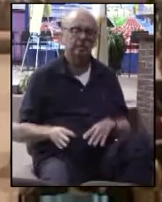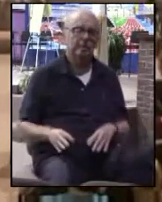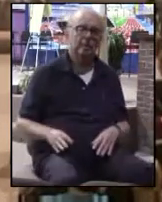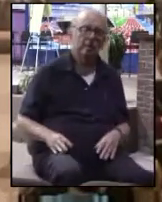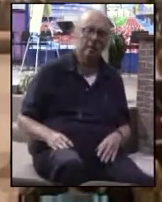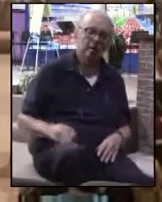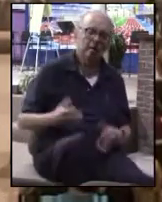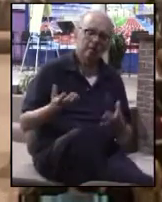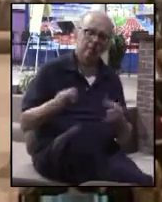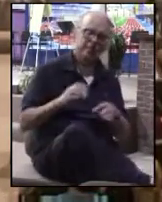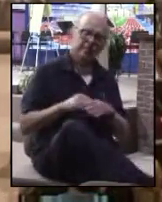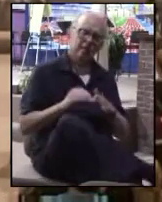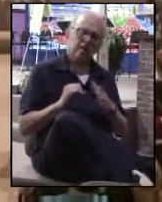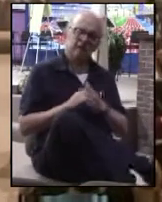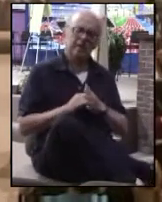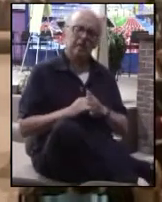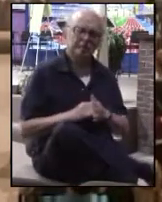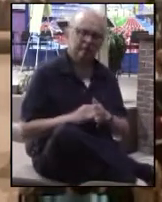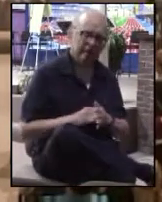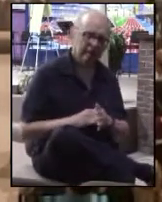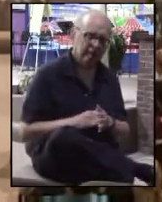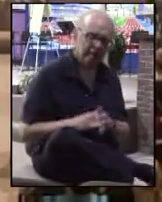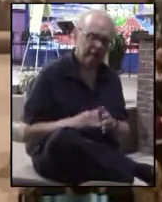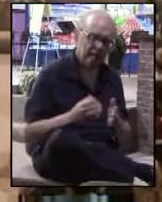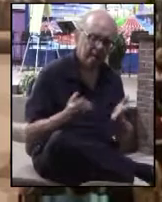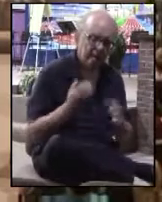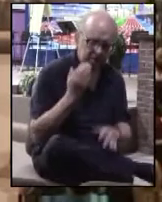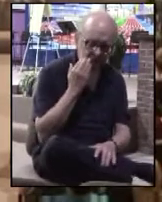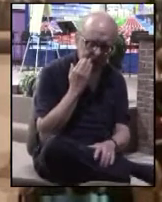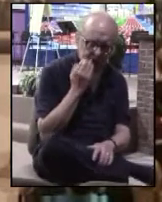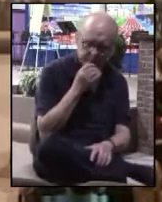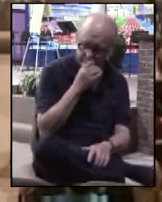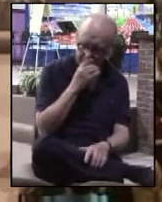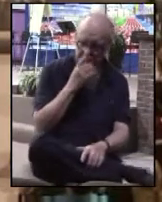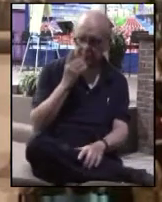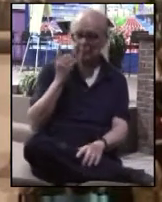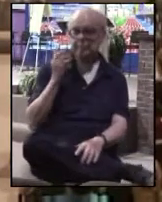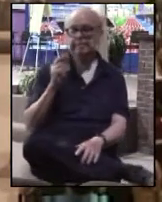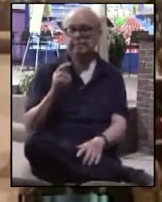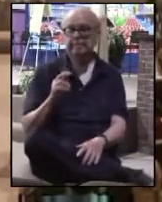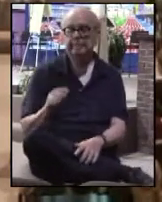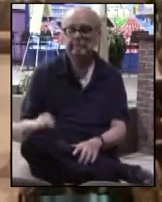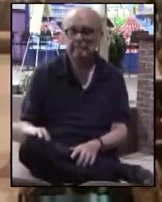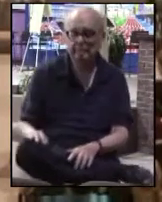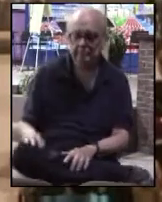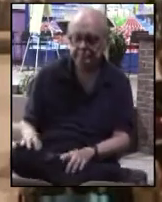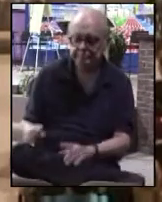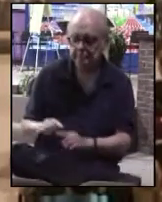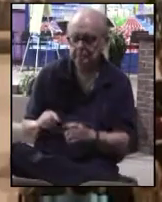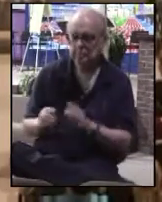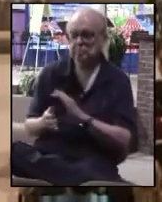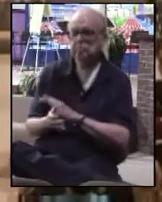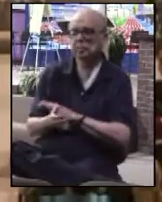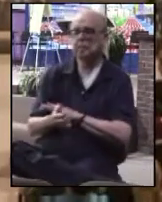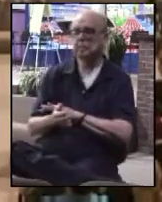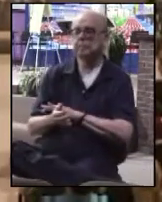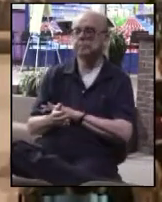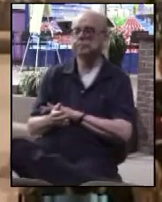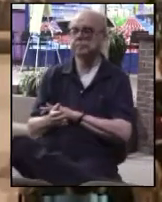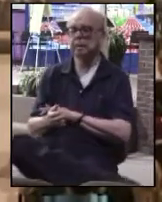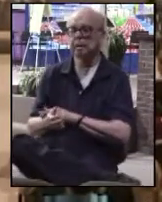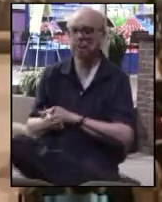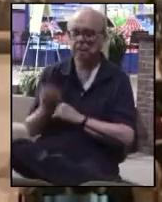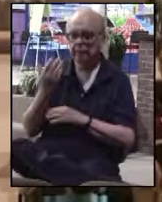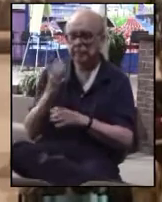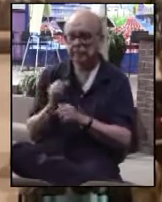I want to be a part and I want to know what it is but this morning if you've gotten